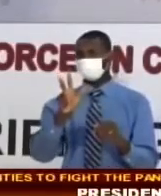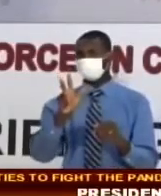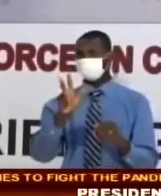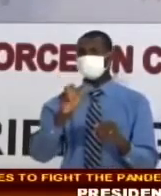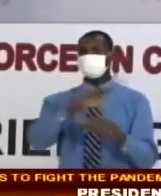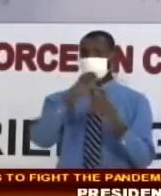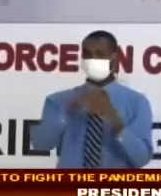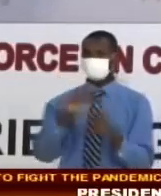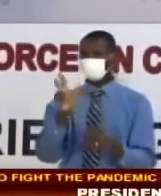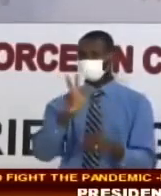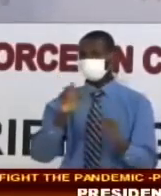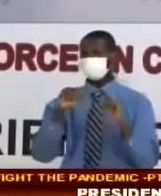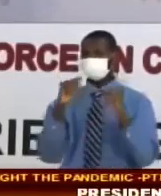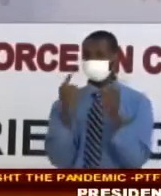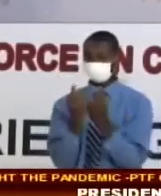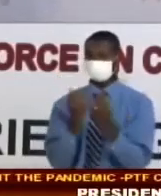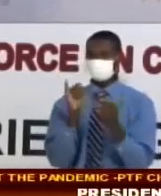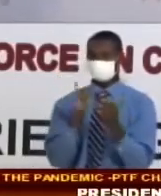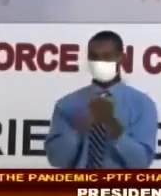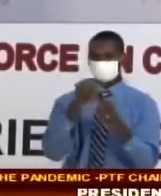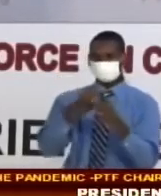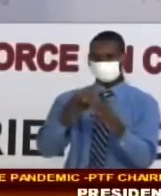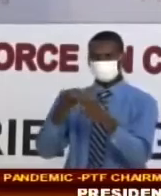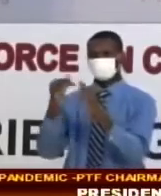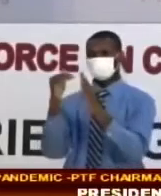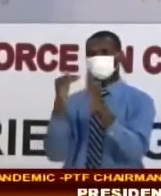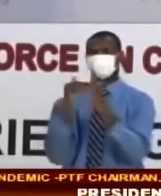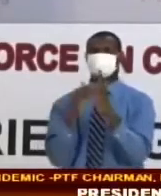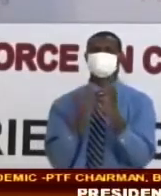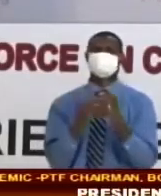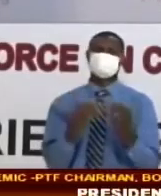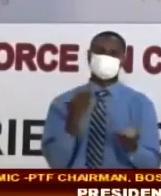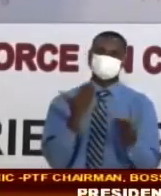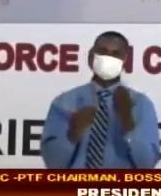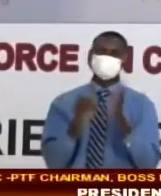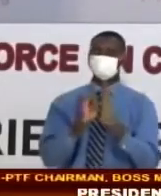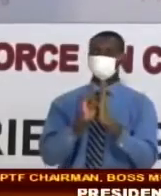these three, but maybe say the youth